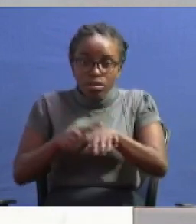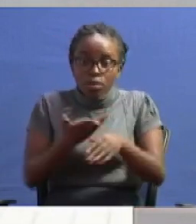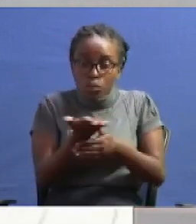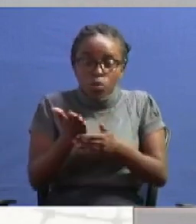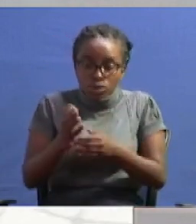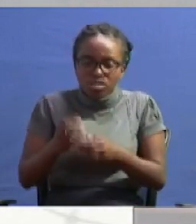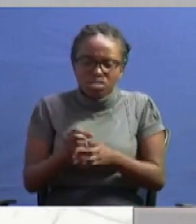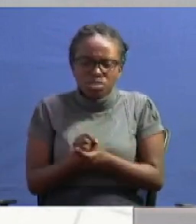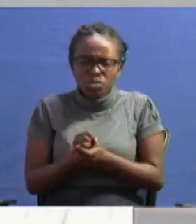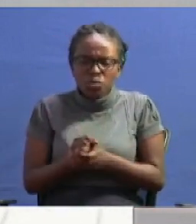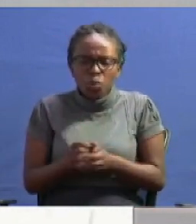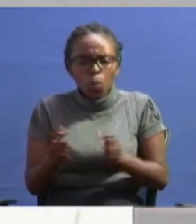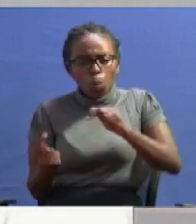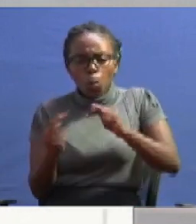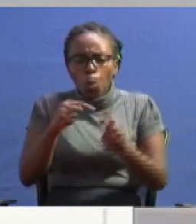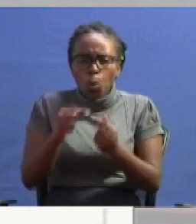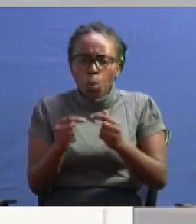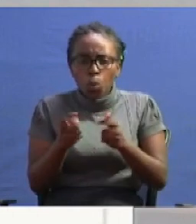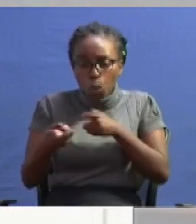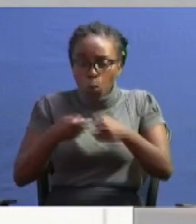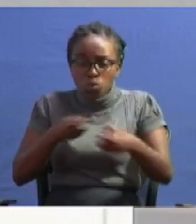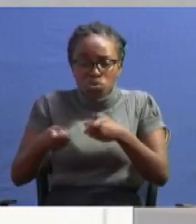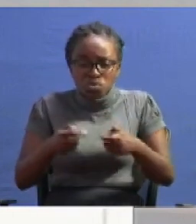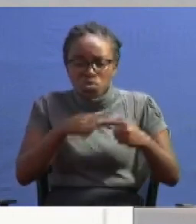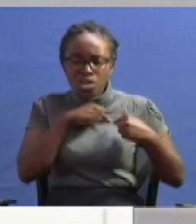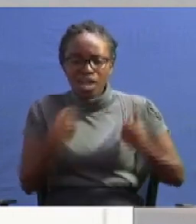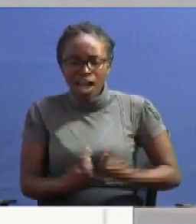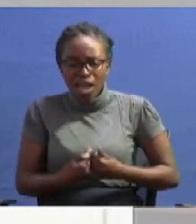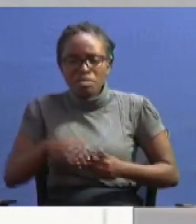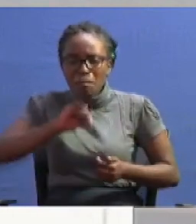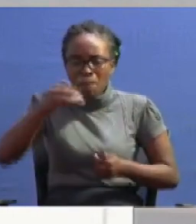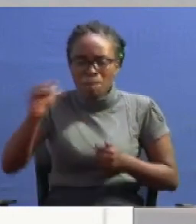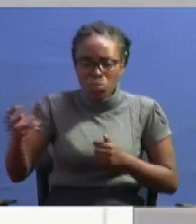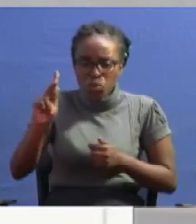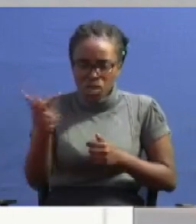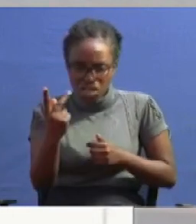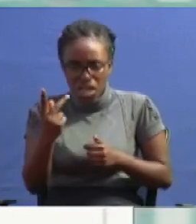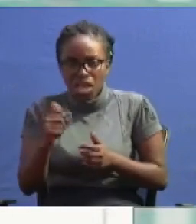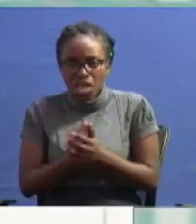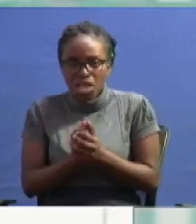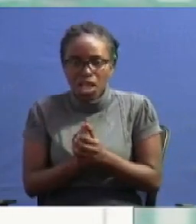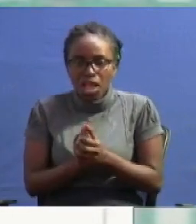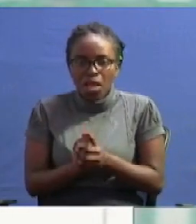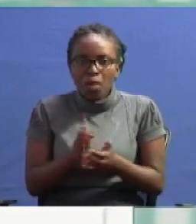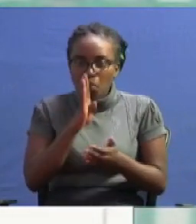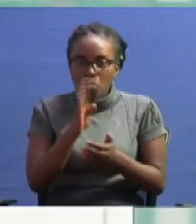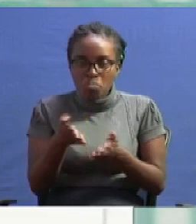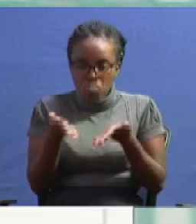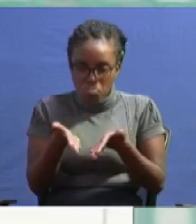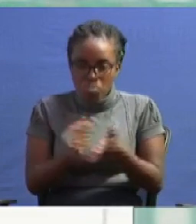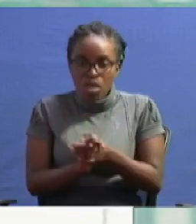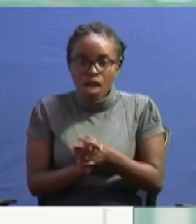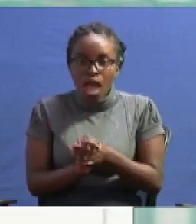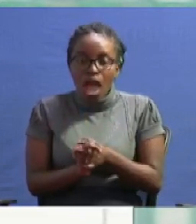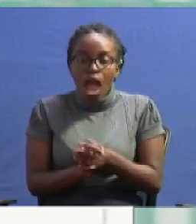the heart and soul of what reached Mount Kenya. Do you think he has what it takes to actually be there? Now, what is now his